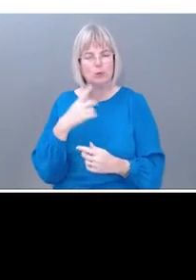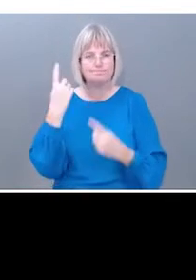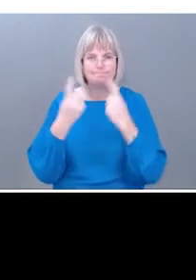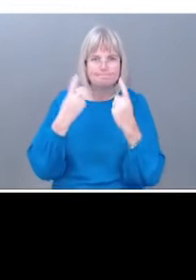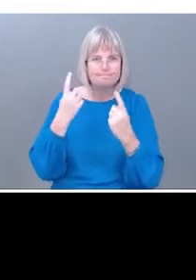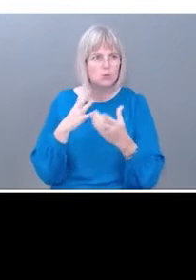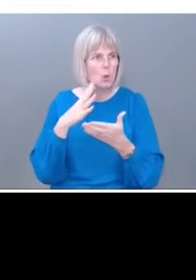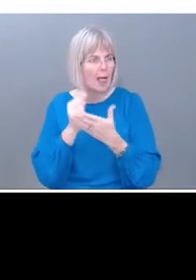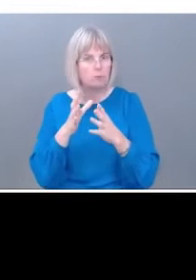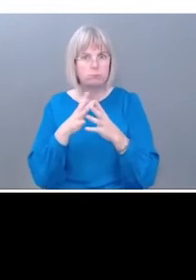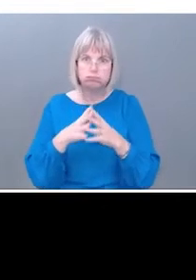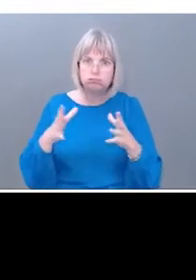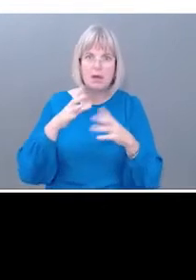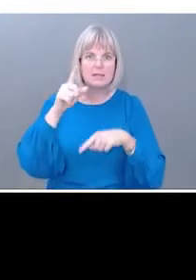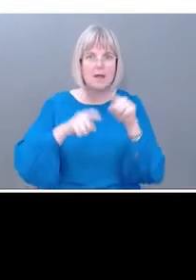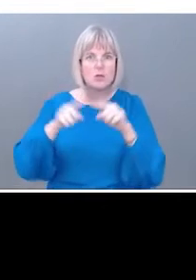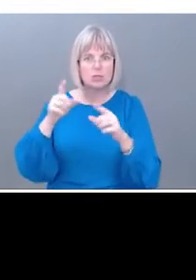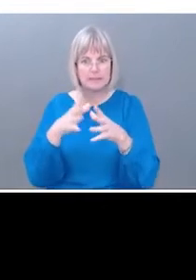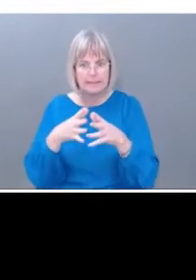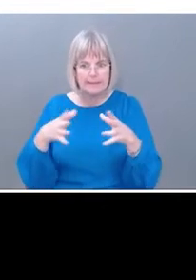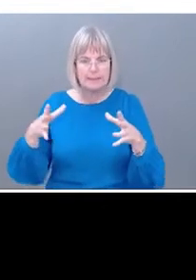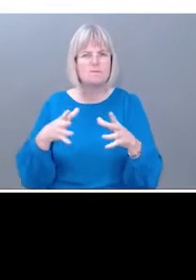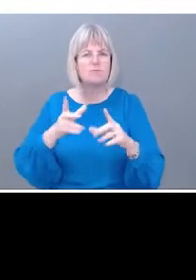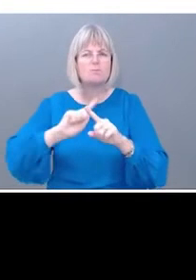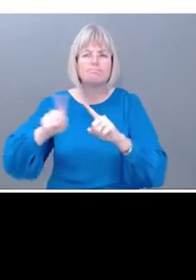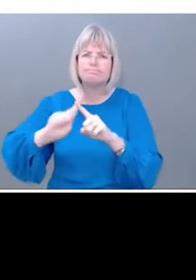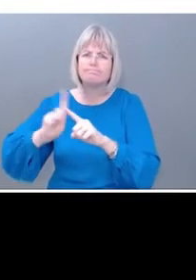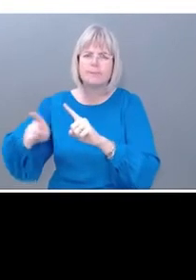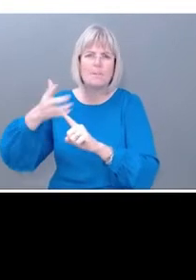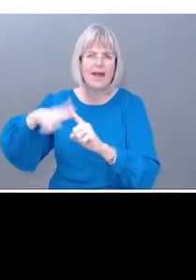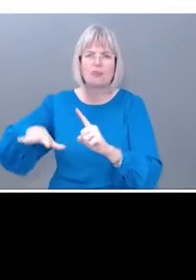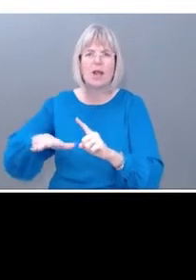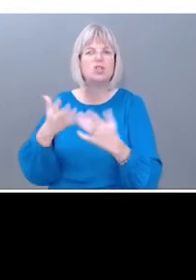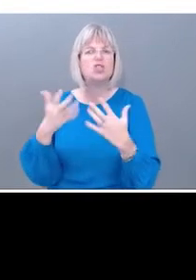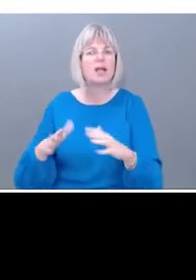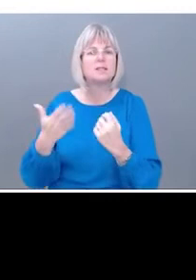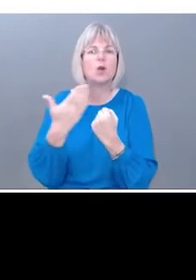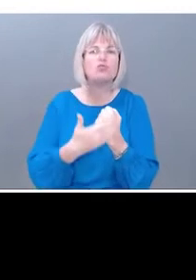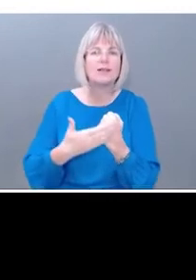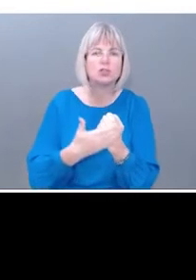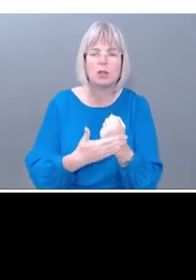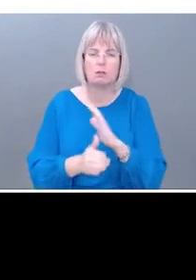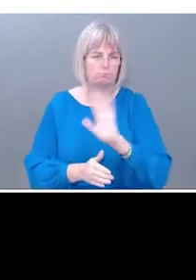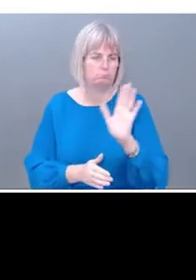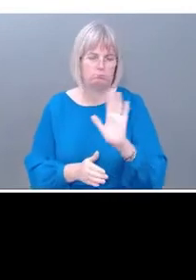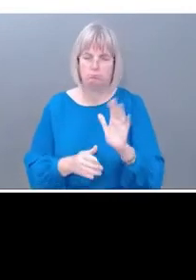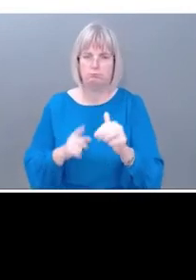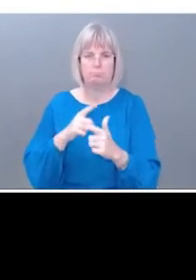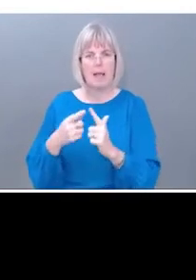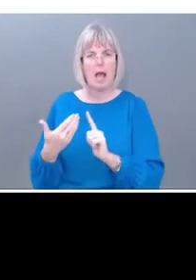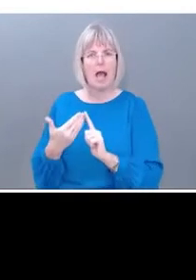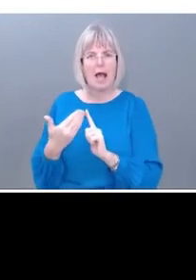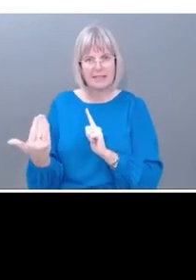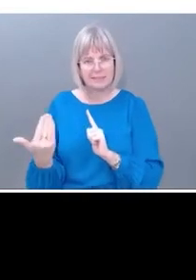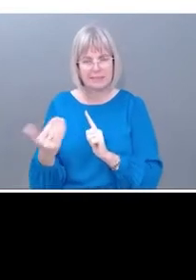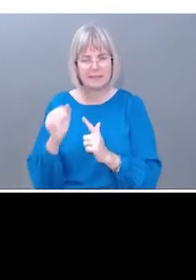diversity from a range of backgrounds. So not only from a racial, ethnic perspective, but also from an identity perspective,